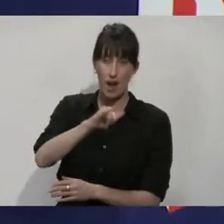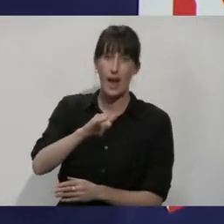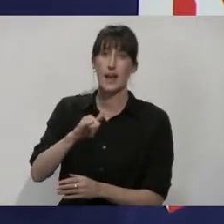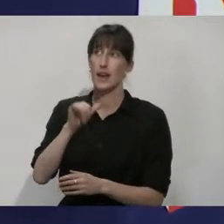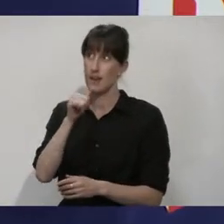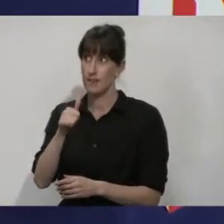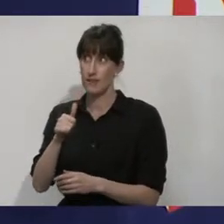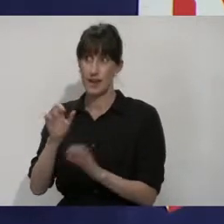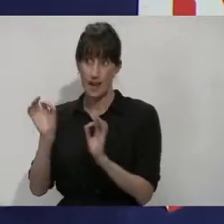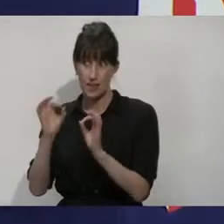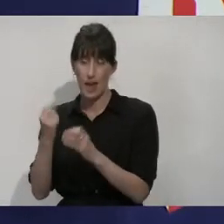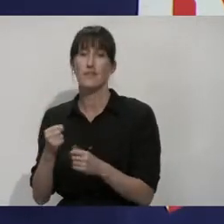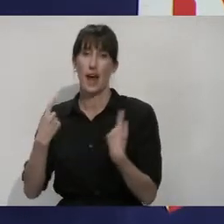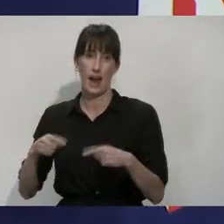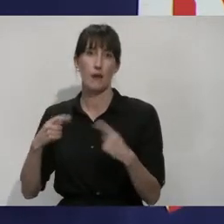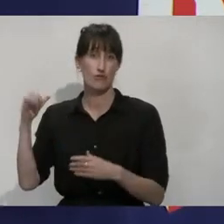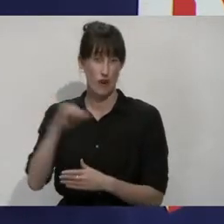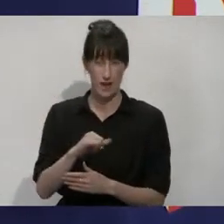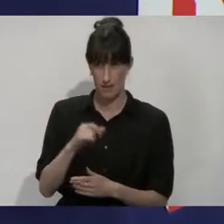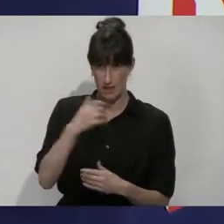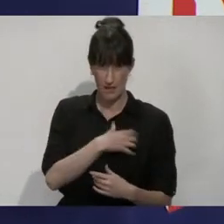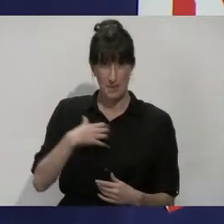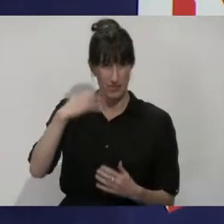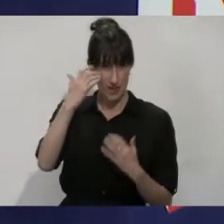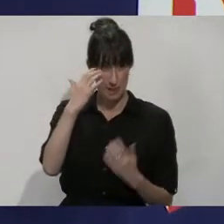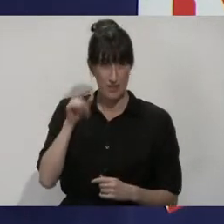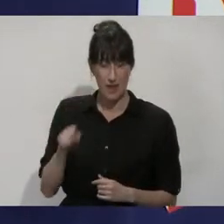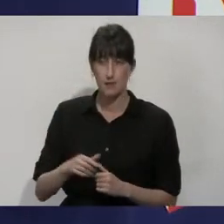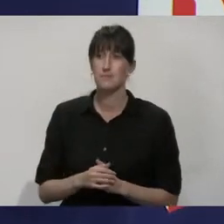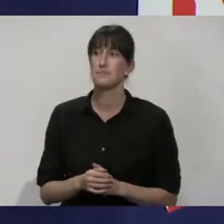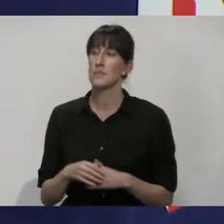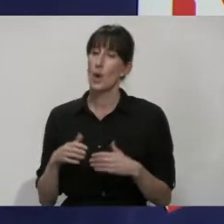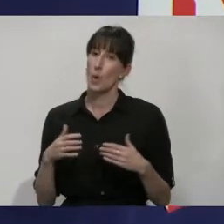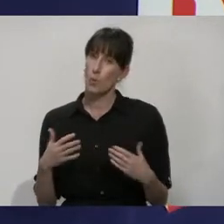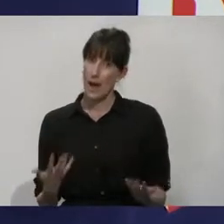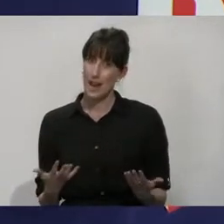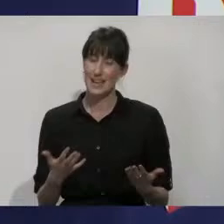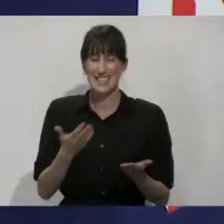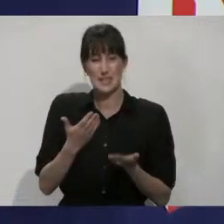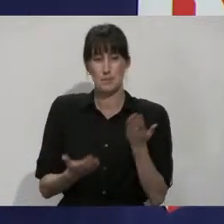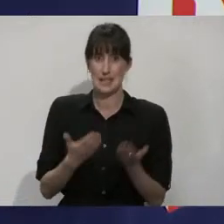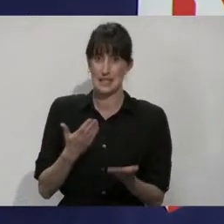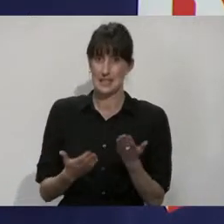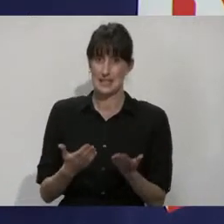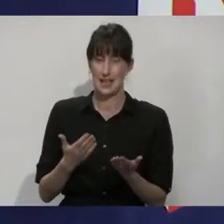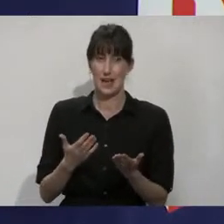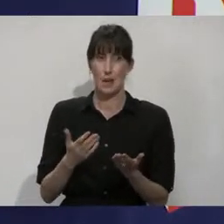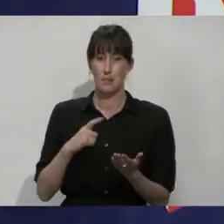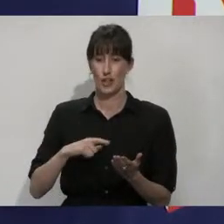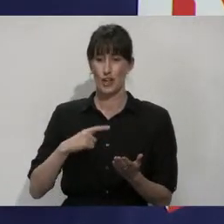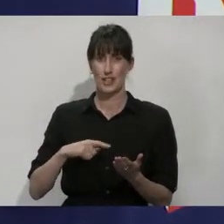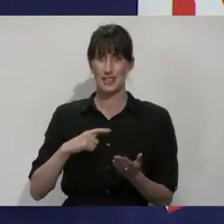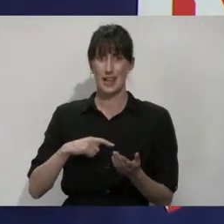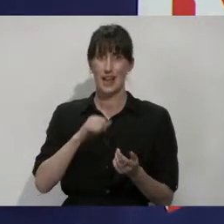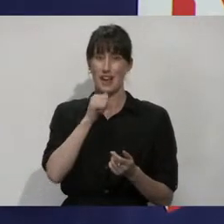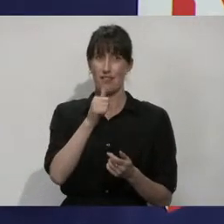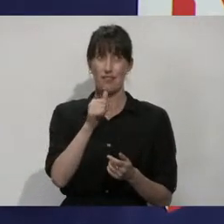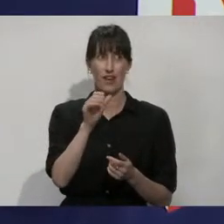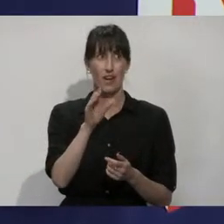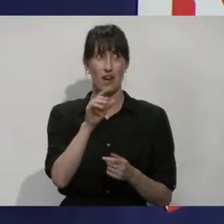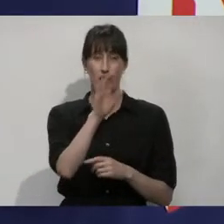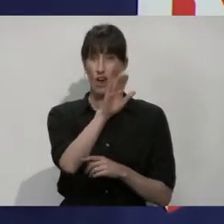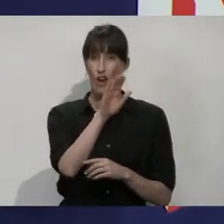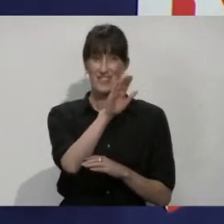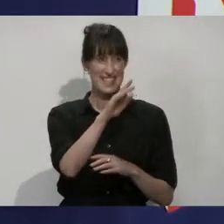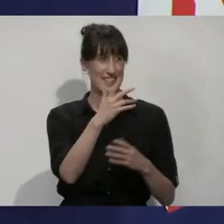they may go through several or somewhere in Europe, they may go through several airports, and it may take them a process of 2 or 3 days to get